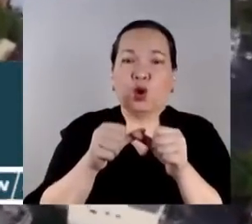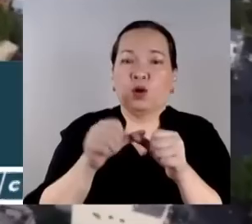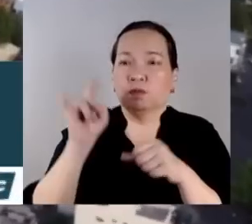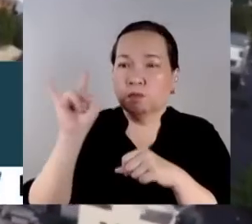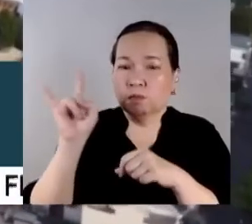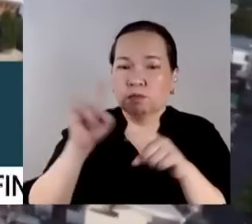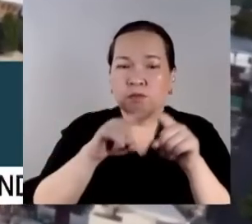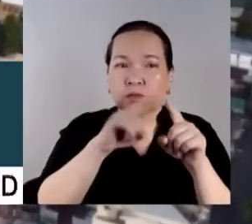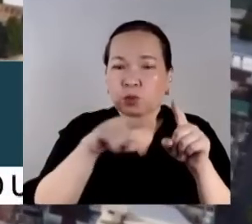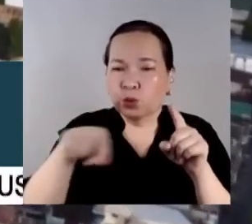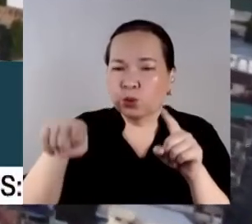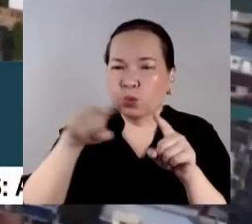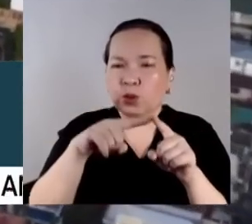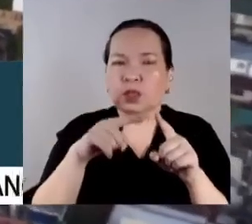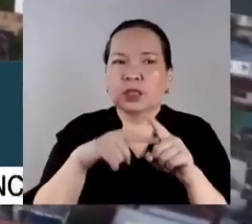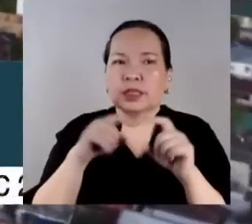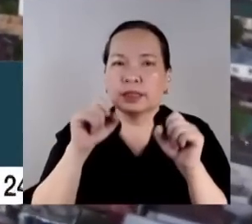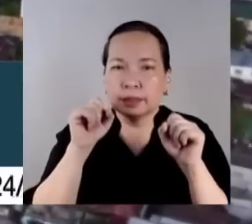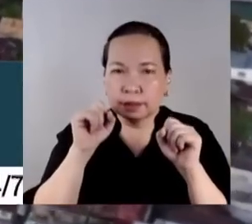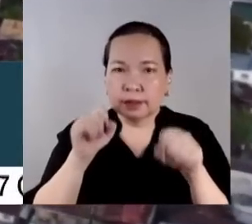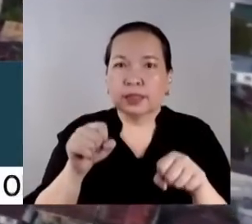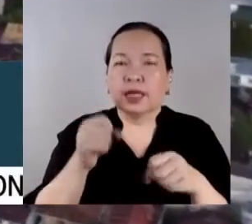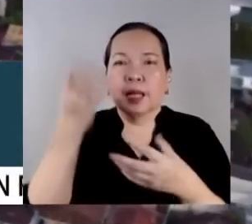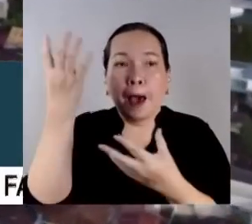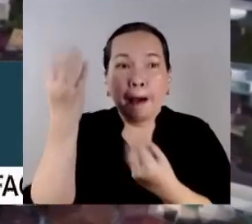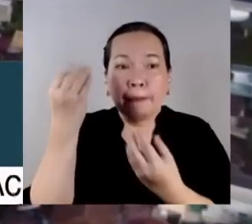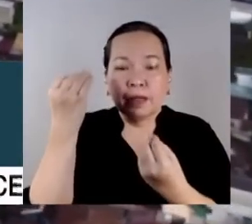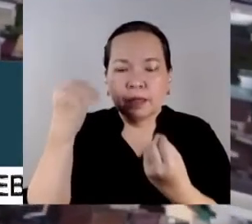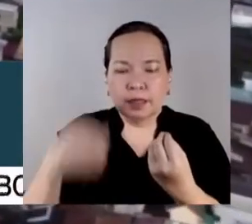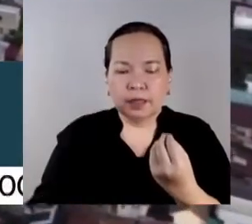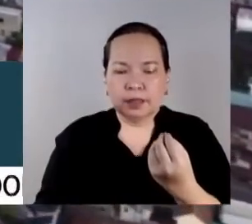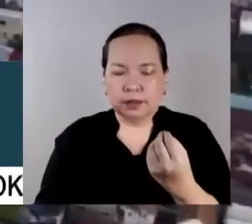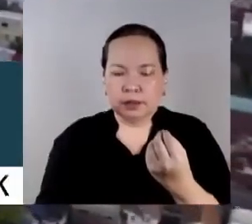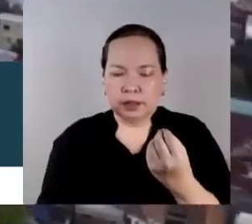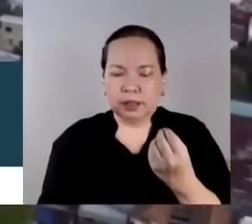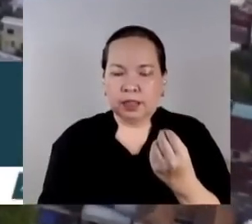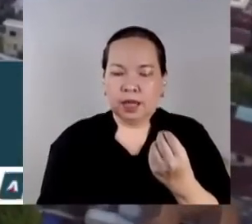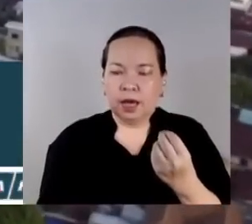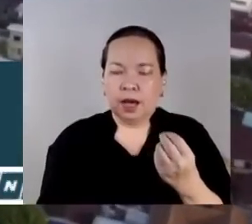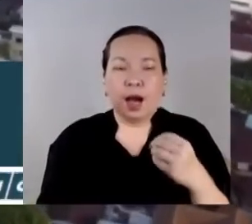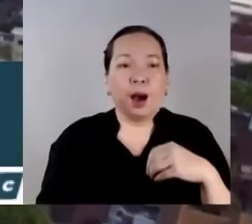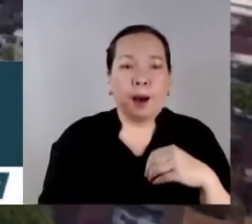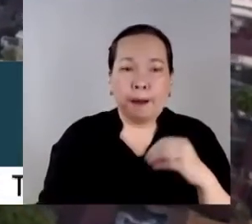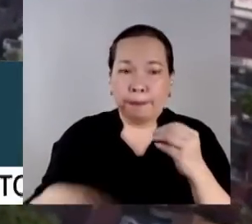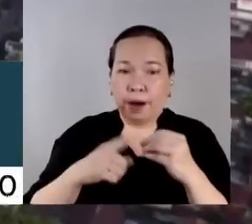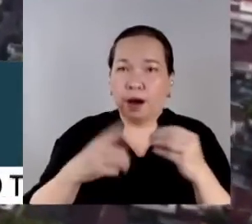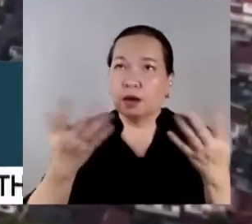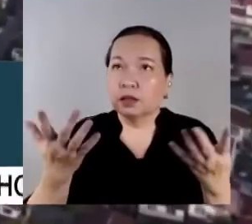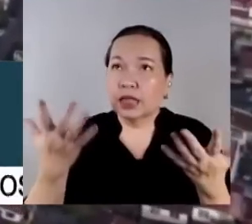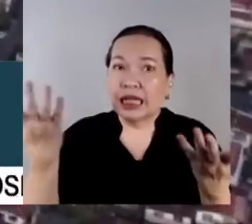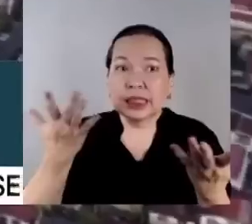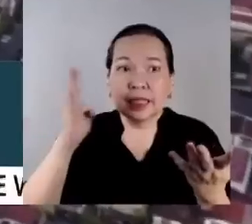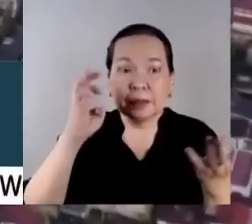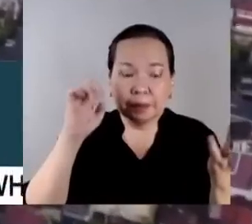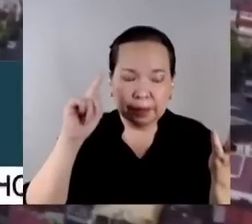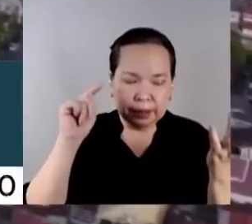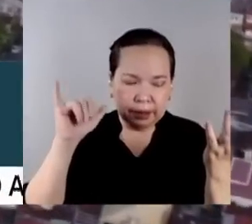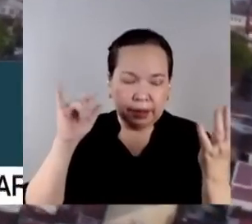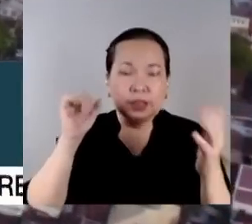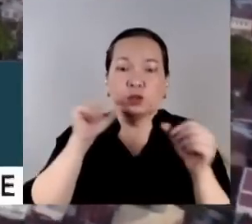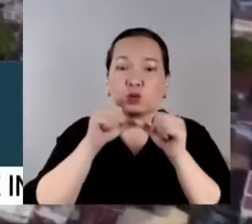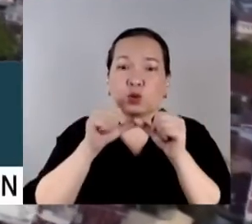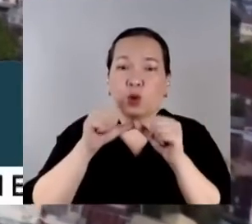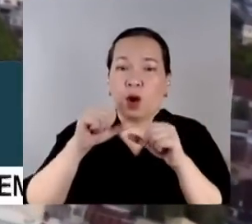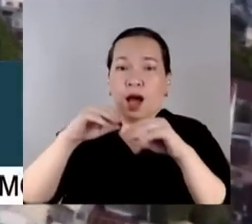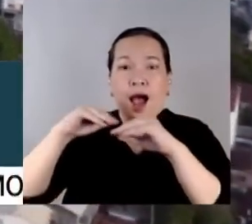platforms so that they may be able to get the latest information on the whereabouts of Betty and how it will affect the province of